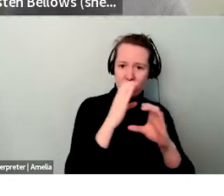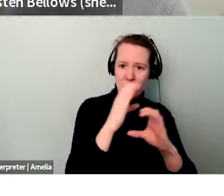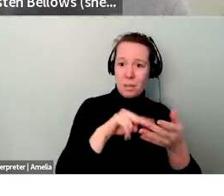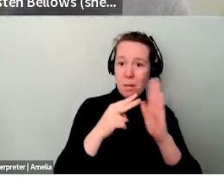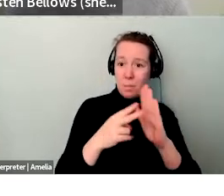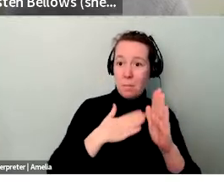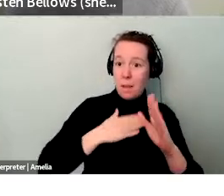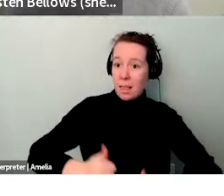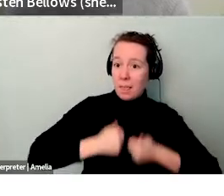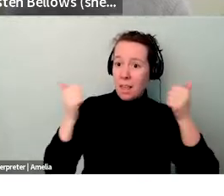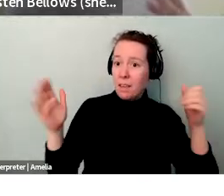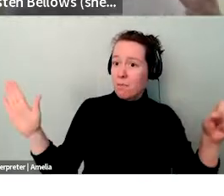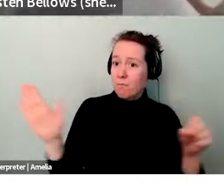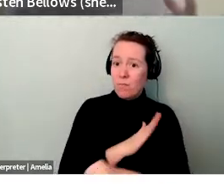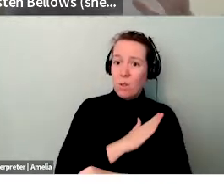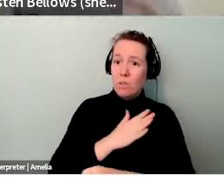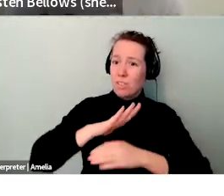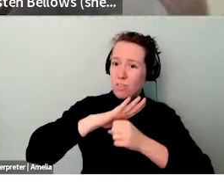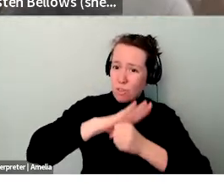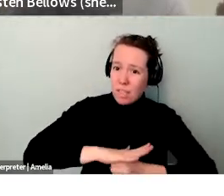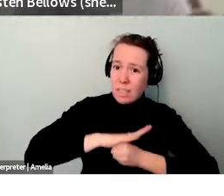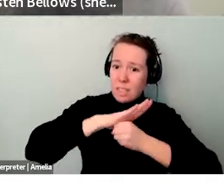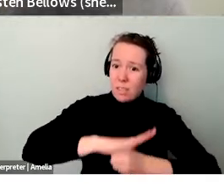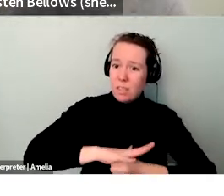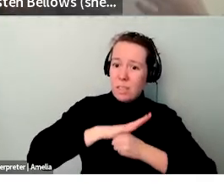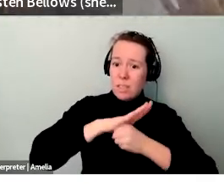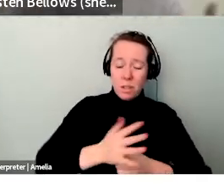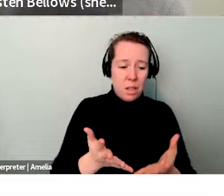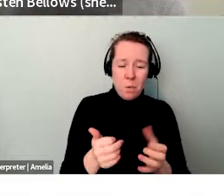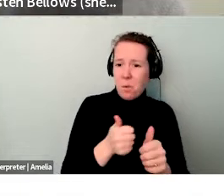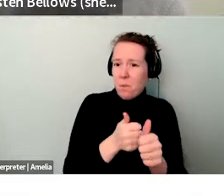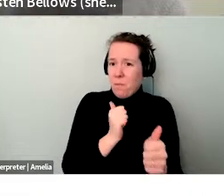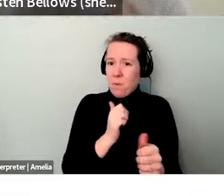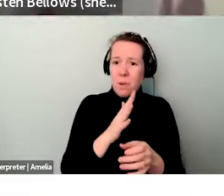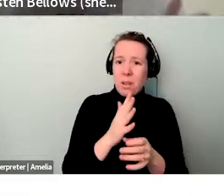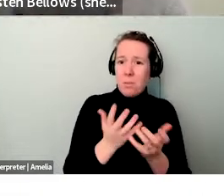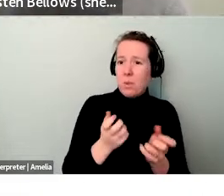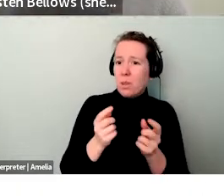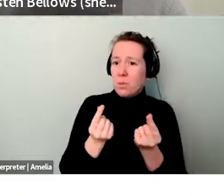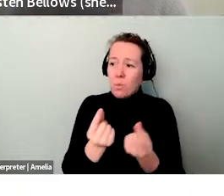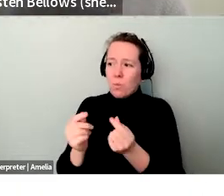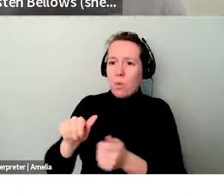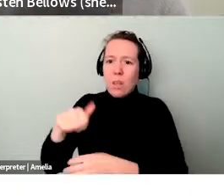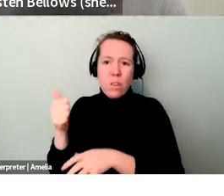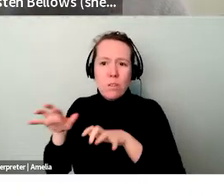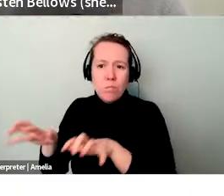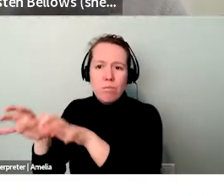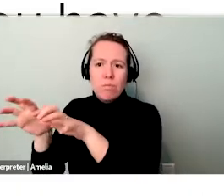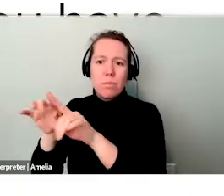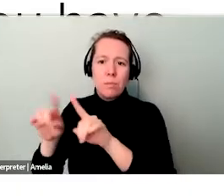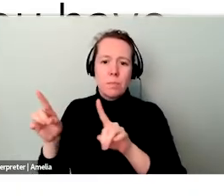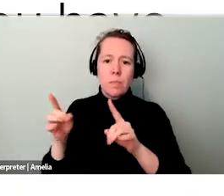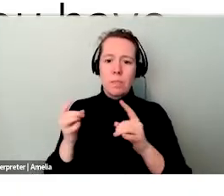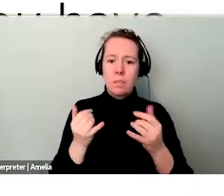stress. So it's just, you'd rather be doing something else, but you need to do all of these other things to apply